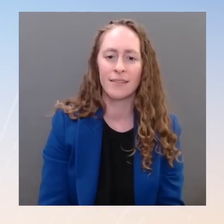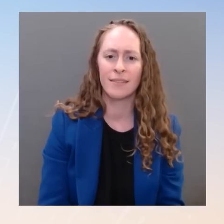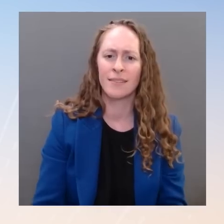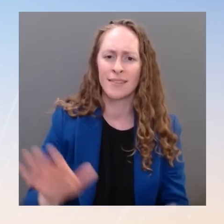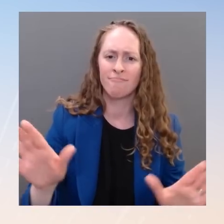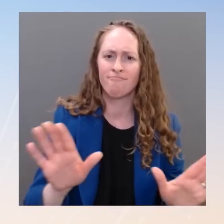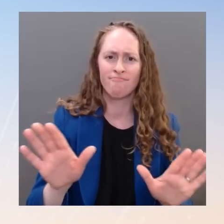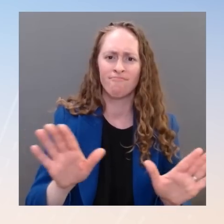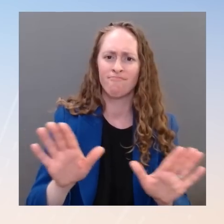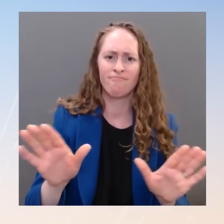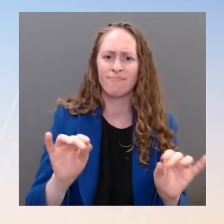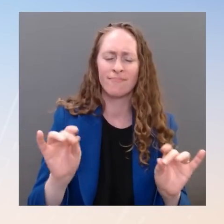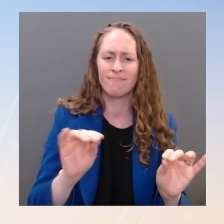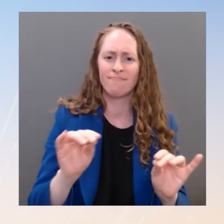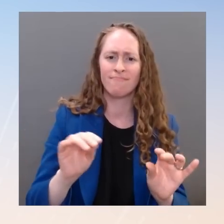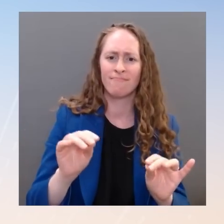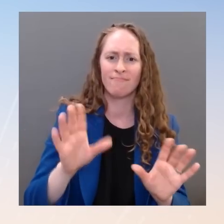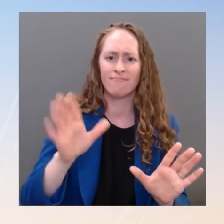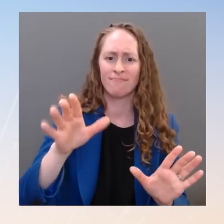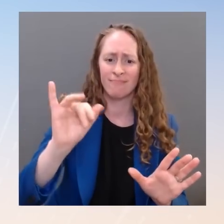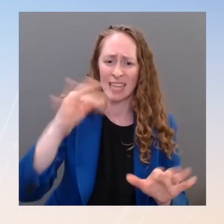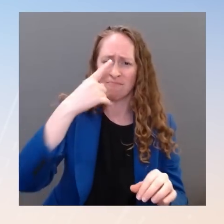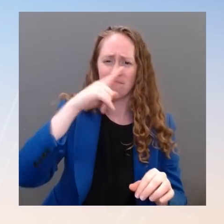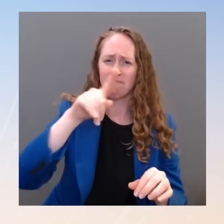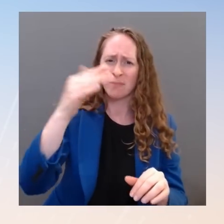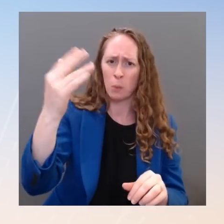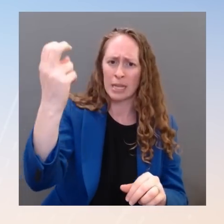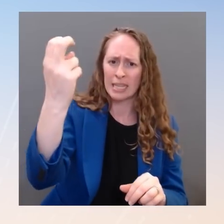be respectful of your colleagues here, that might work better.